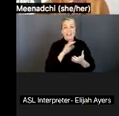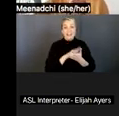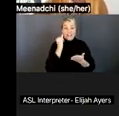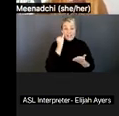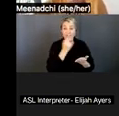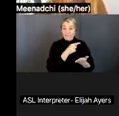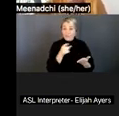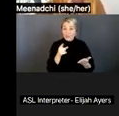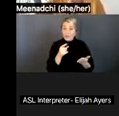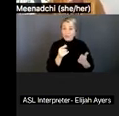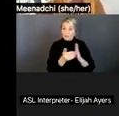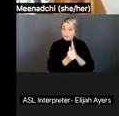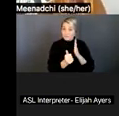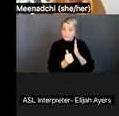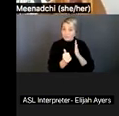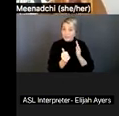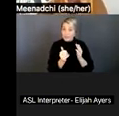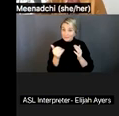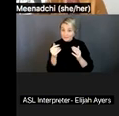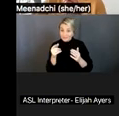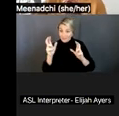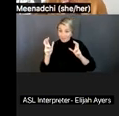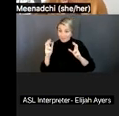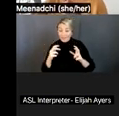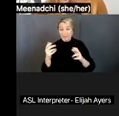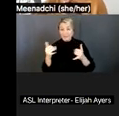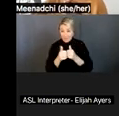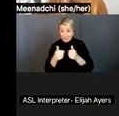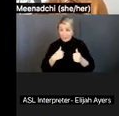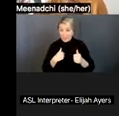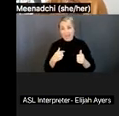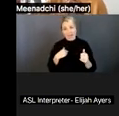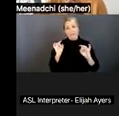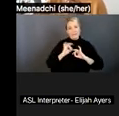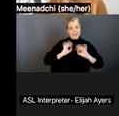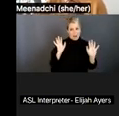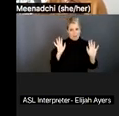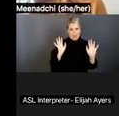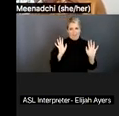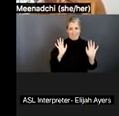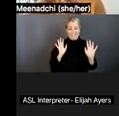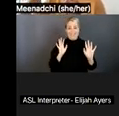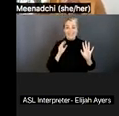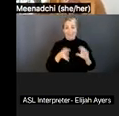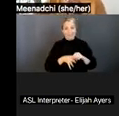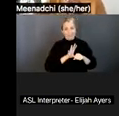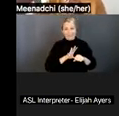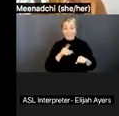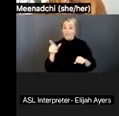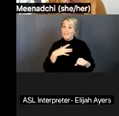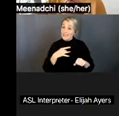basketball, playing with me will be terrible because I am terrible at basketball. So if you like playing with people who are really bad,